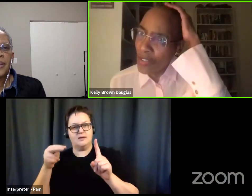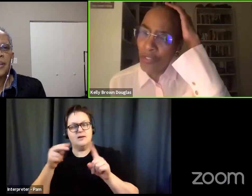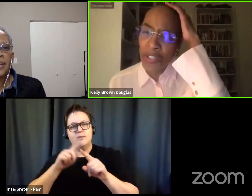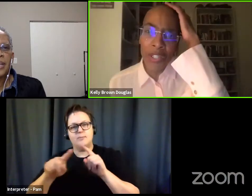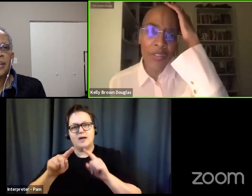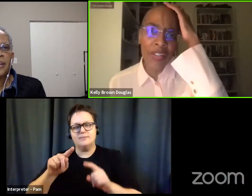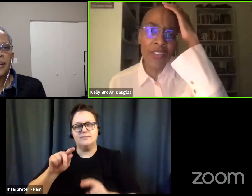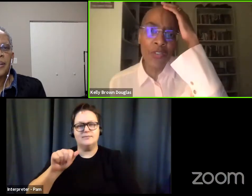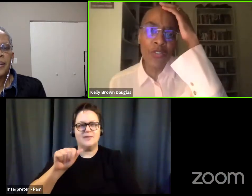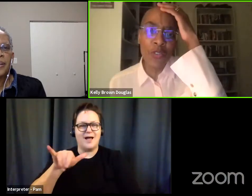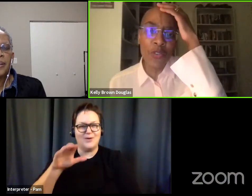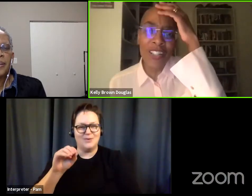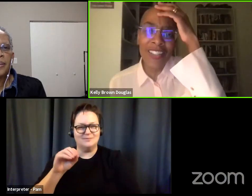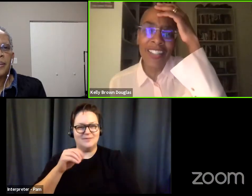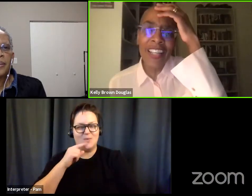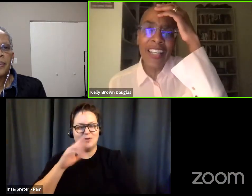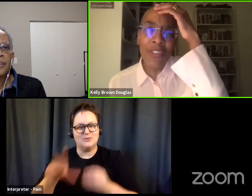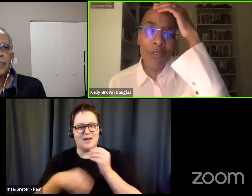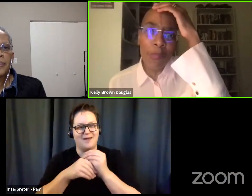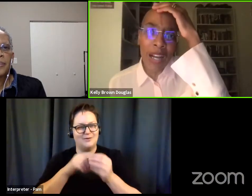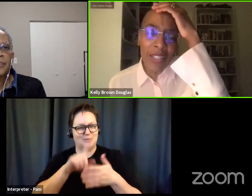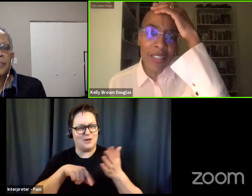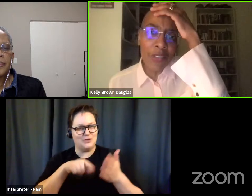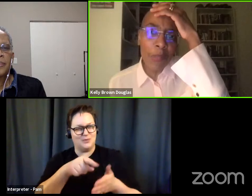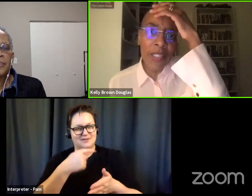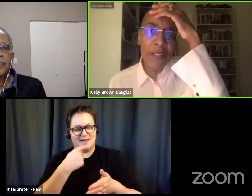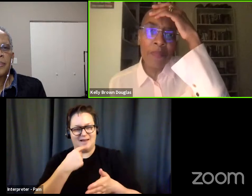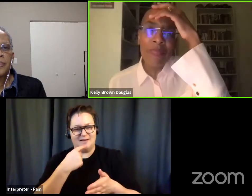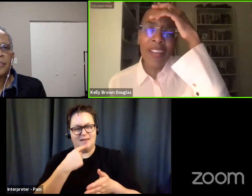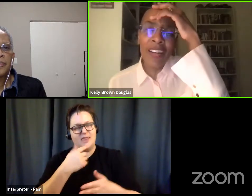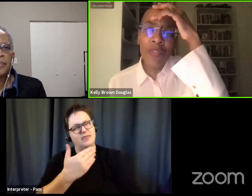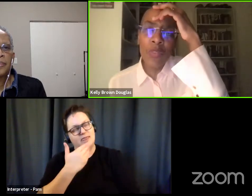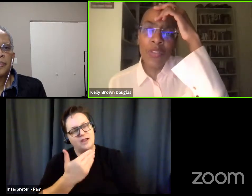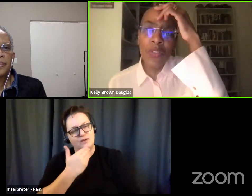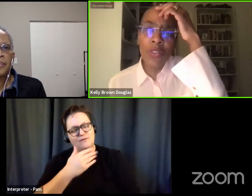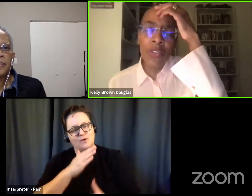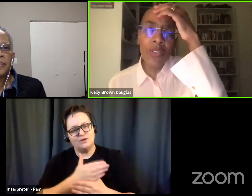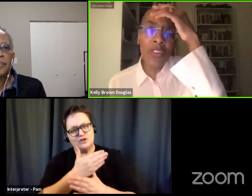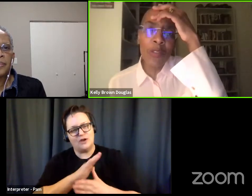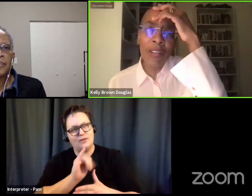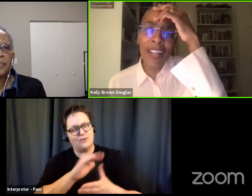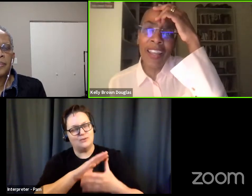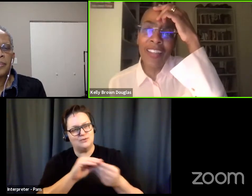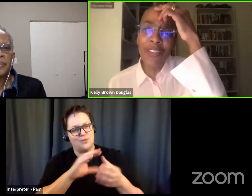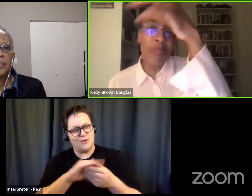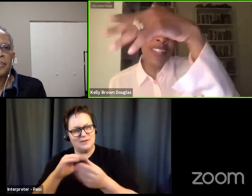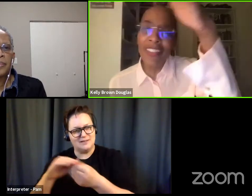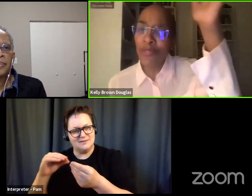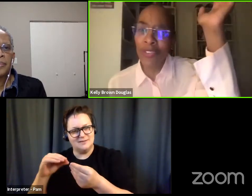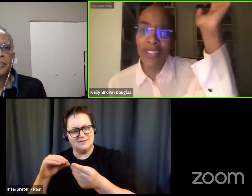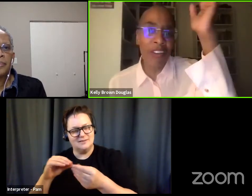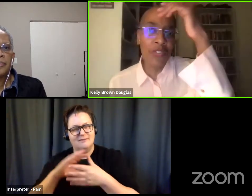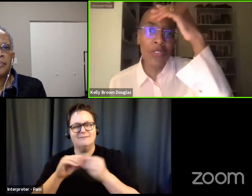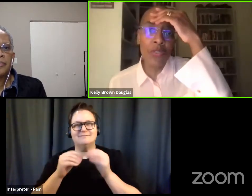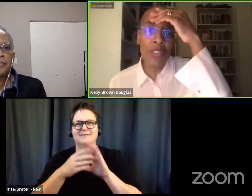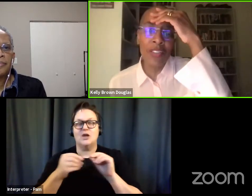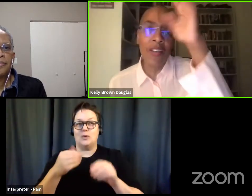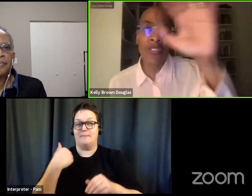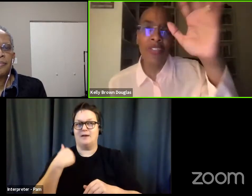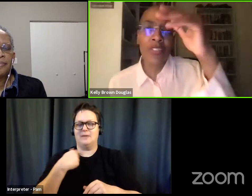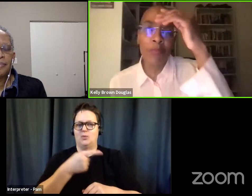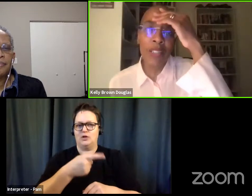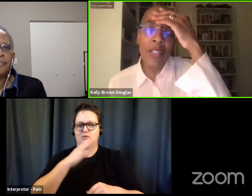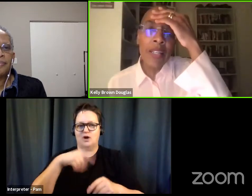I thank you for sharing those stories. And it reminded me of when you talked about anger, and this will carry us into